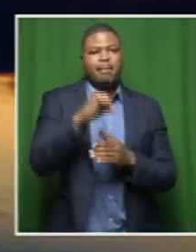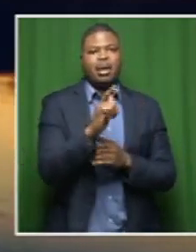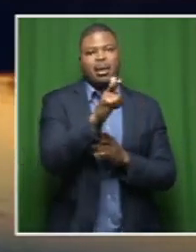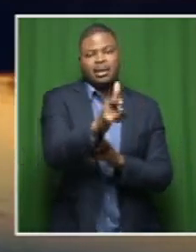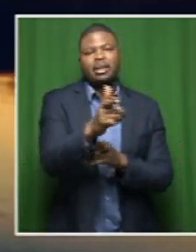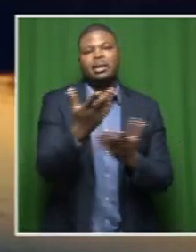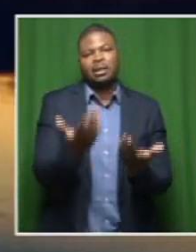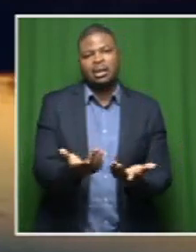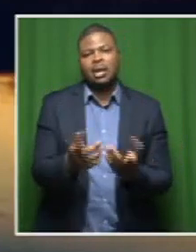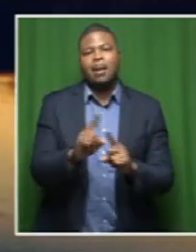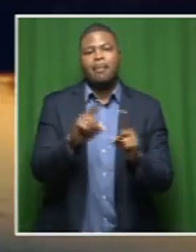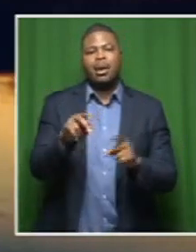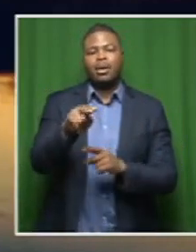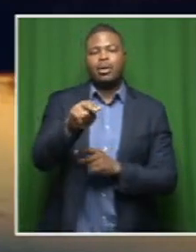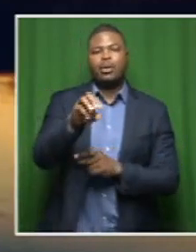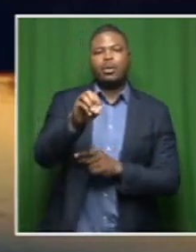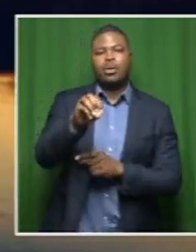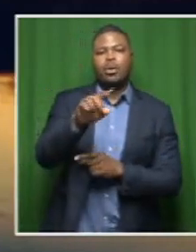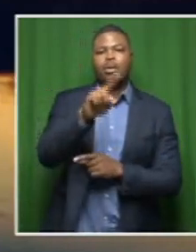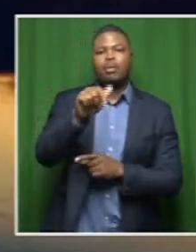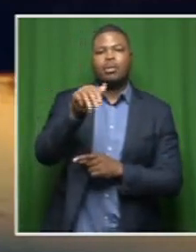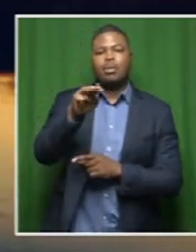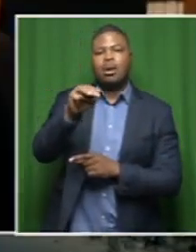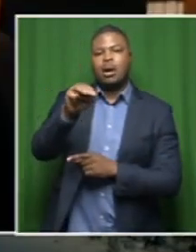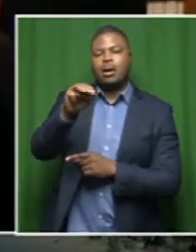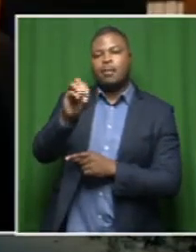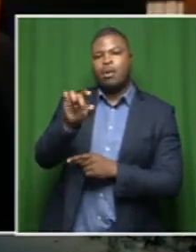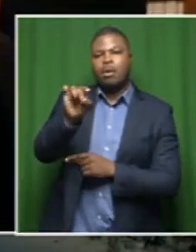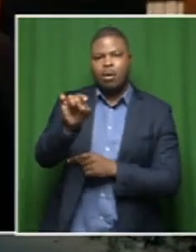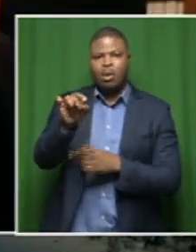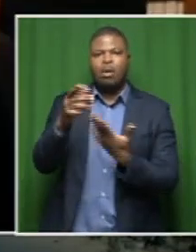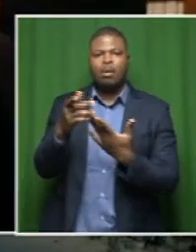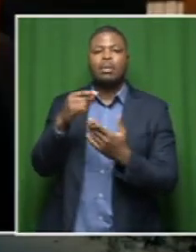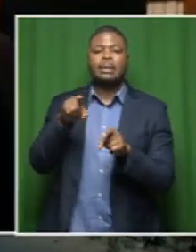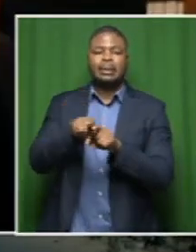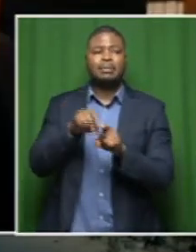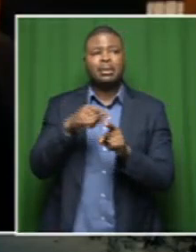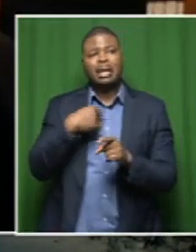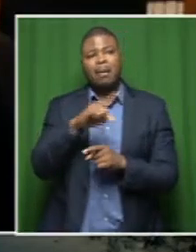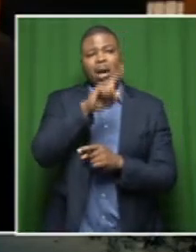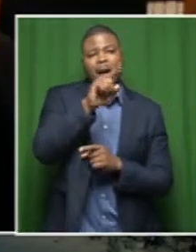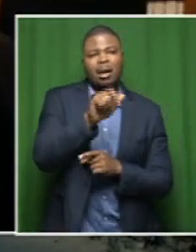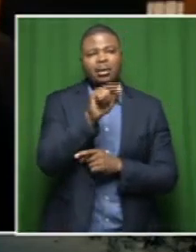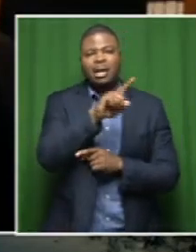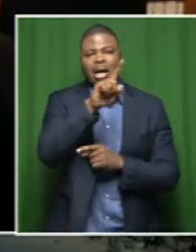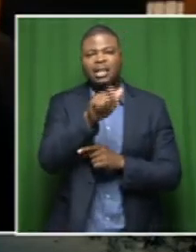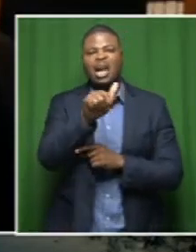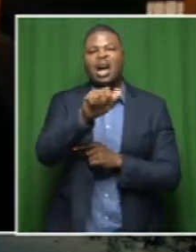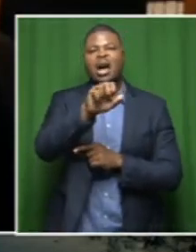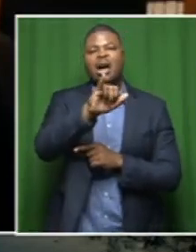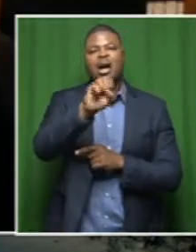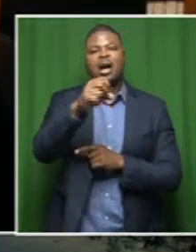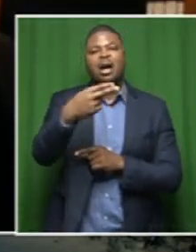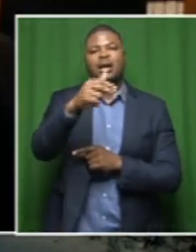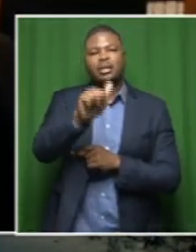line. But Nomzamo, you're still with us. And, as I said to Aisha, perhaps part of the story